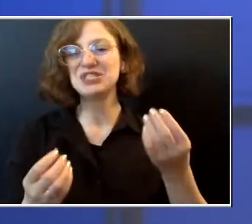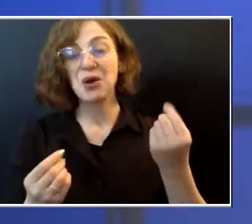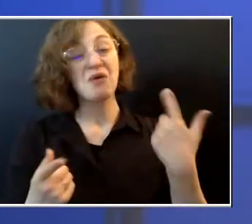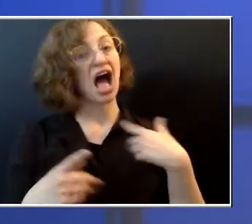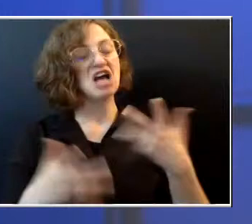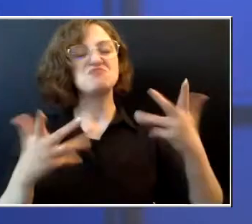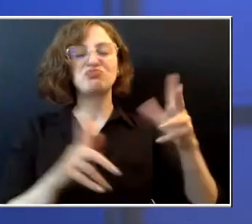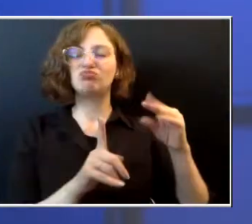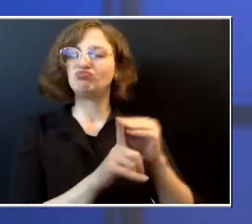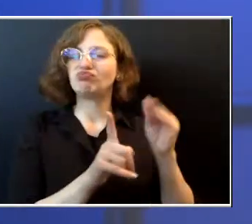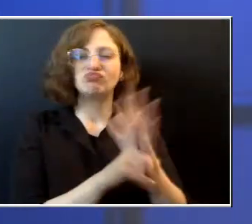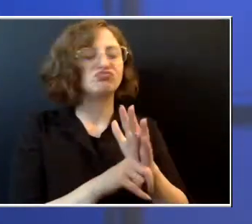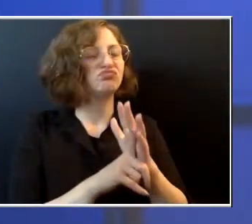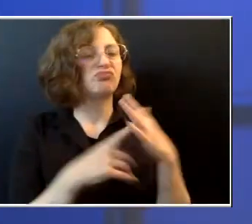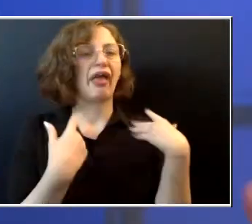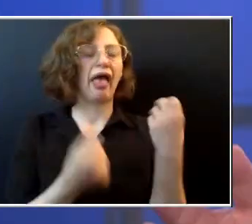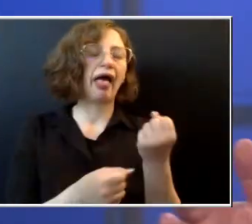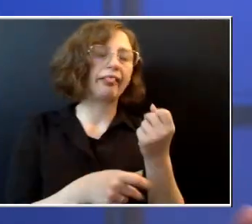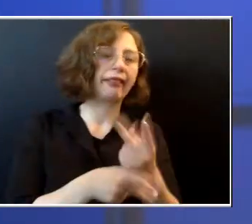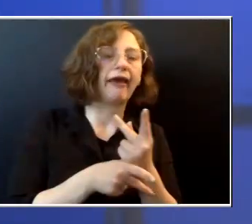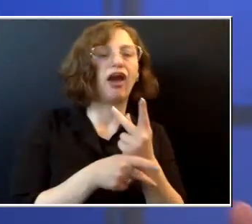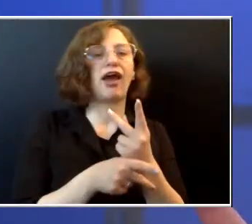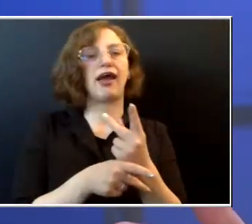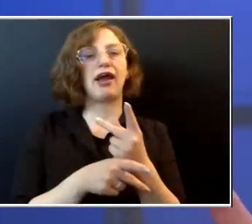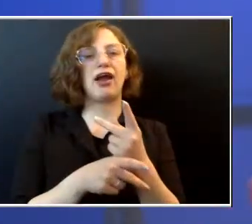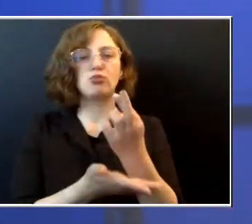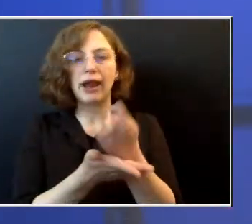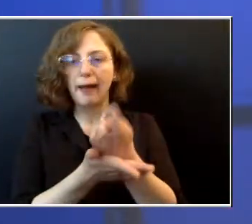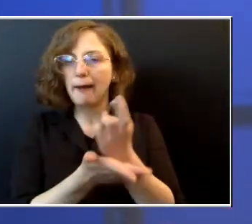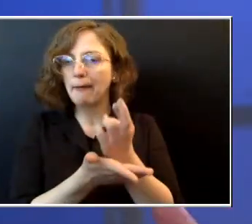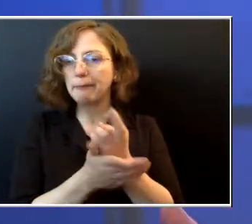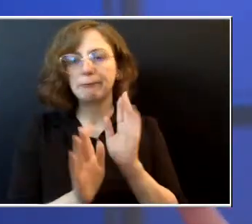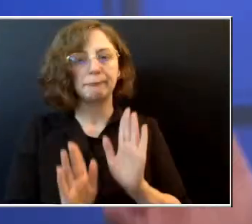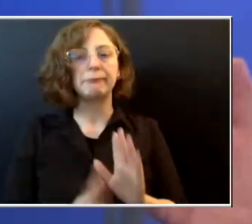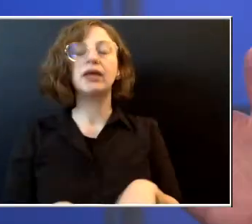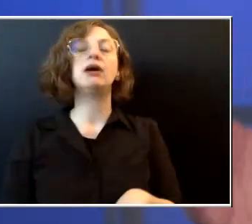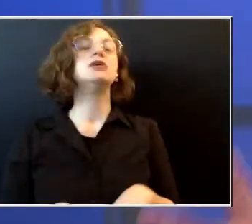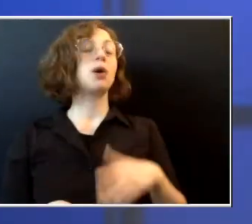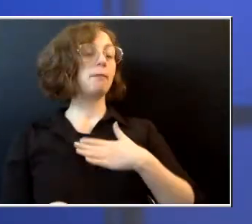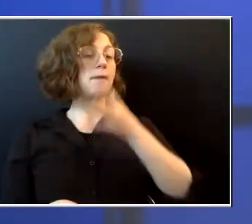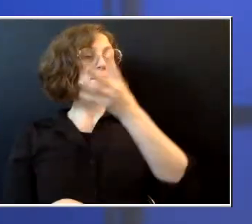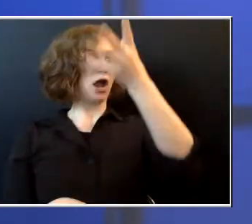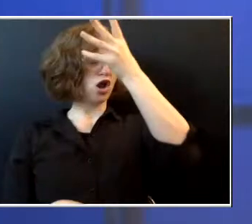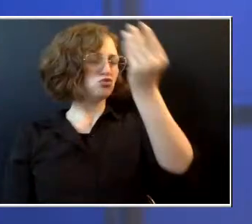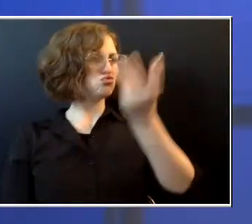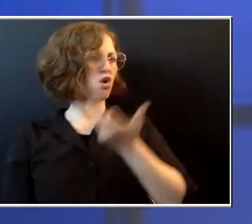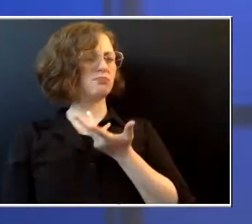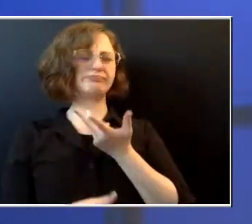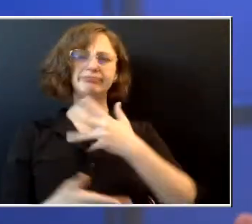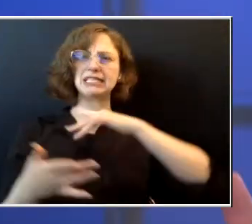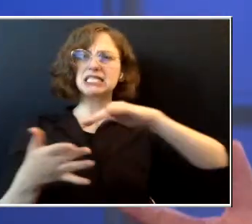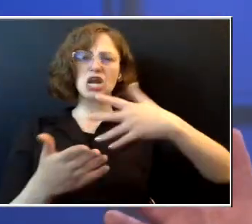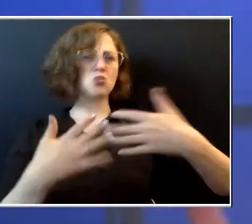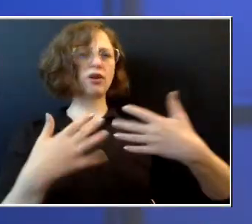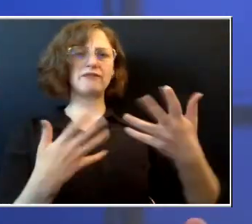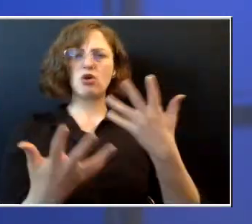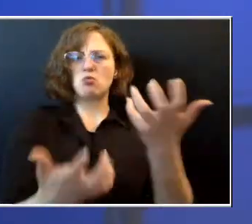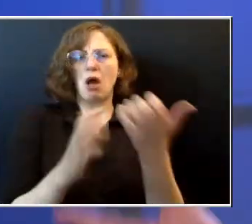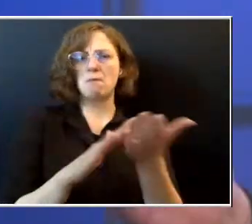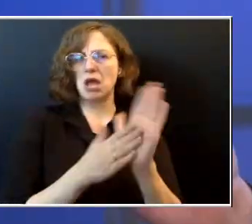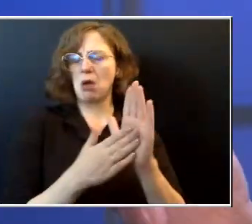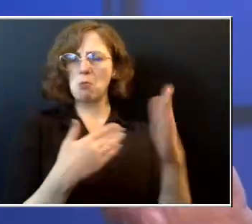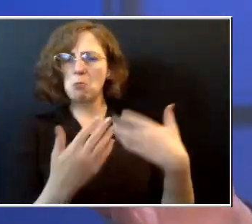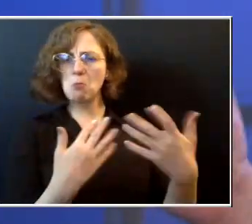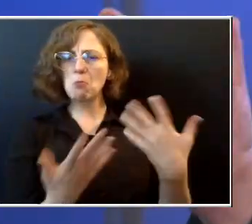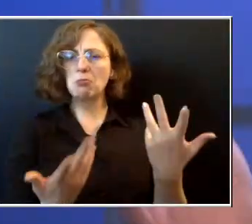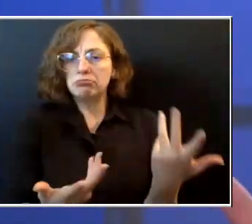of it. My parents were great. They told me to go to school, study whatever I want. Took me a while, but I essentially ended up studying movement. So I've been studying